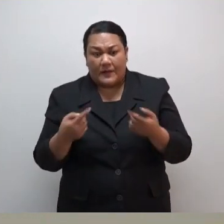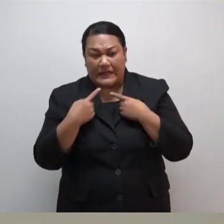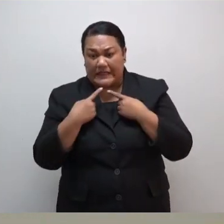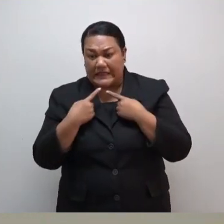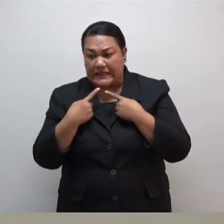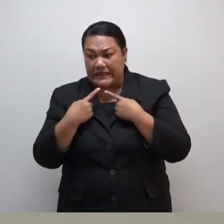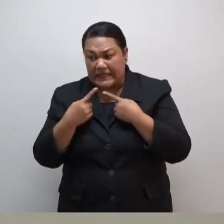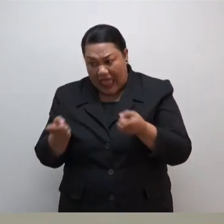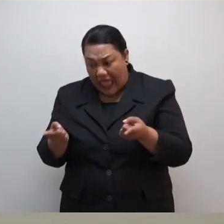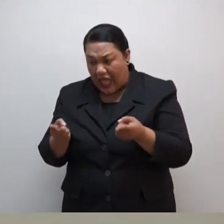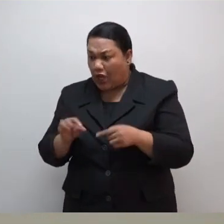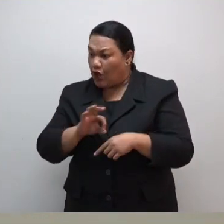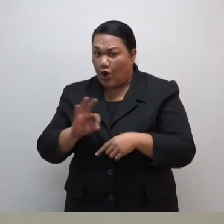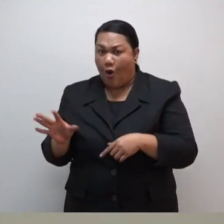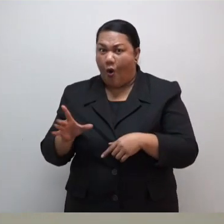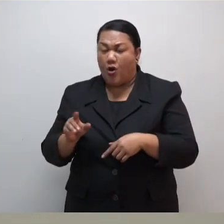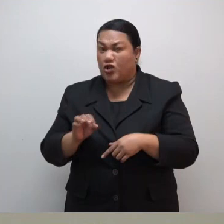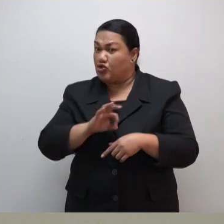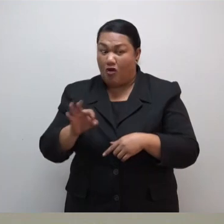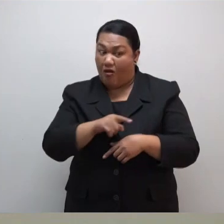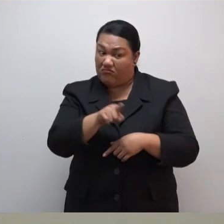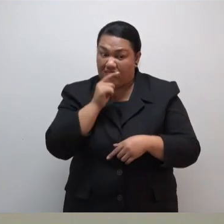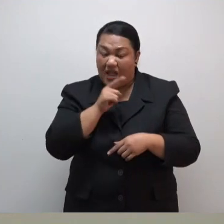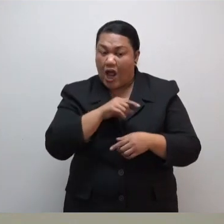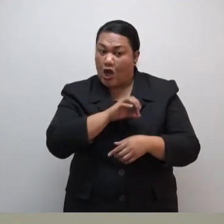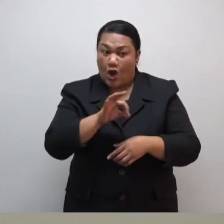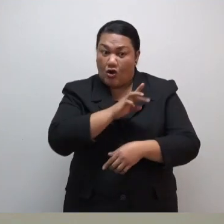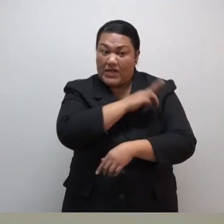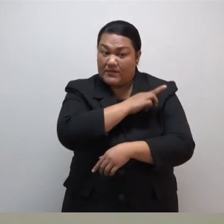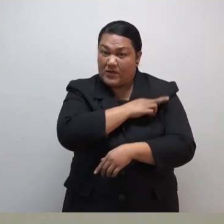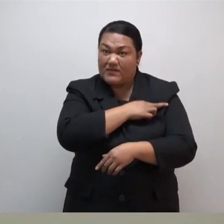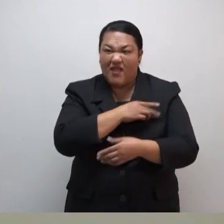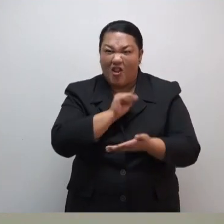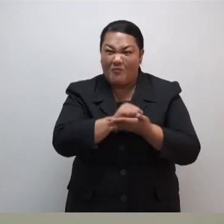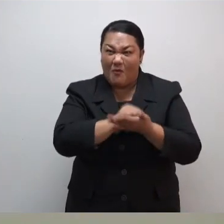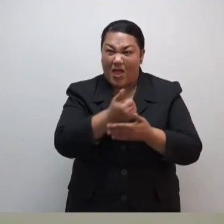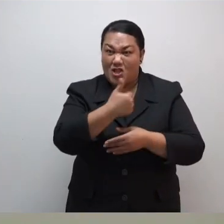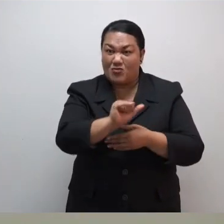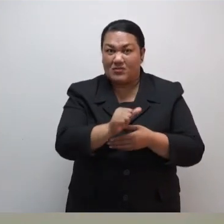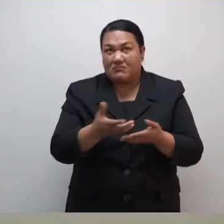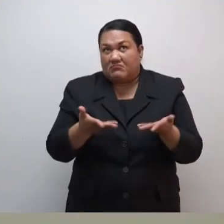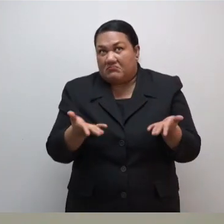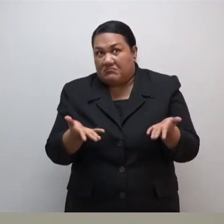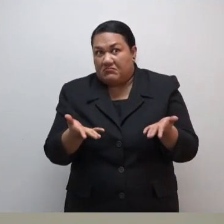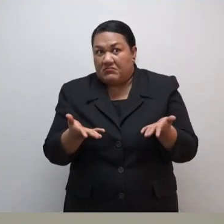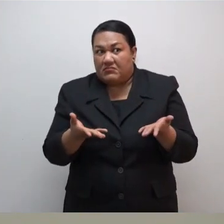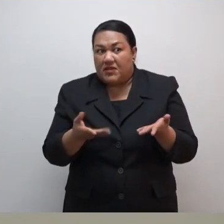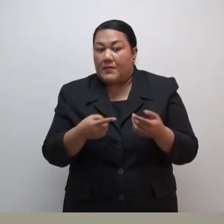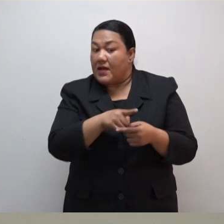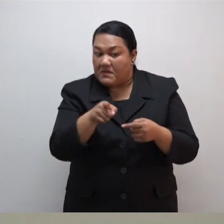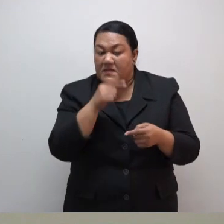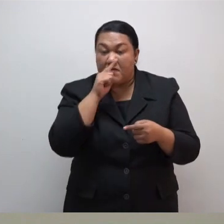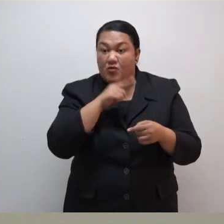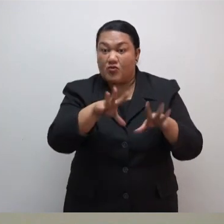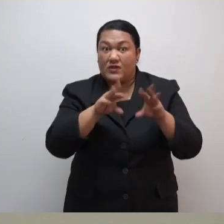they're being irresponsible, I think is stereotyping, which of course is well known for. The recipients of this money are people who